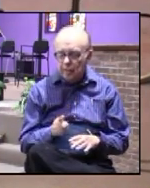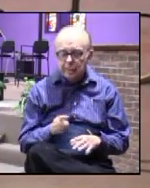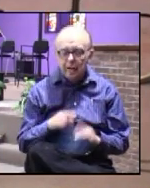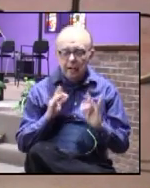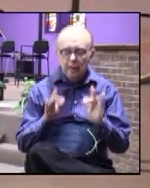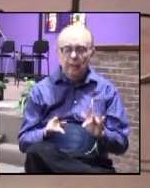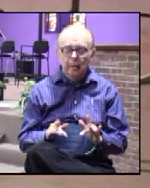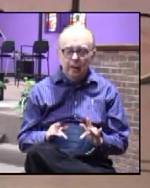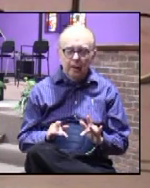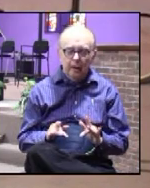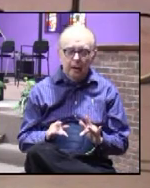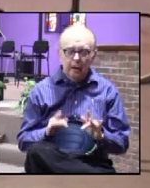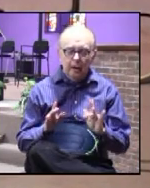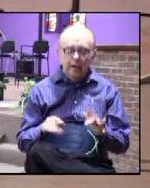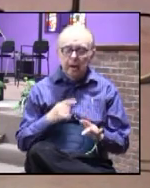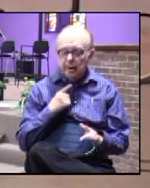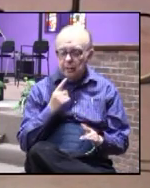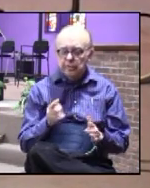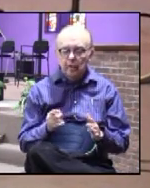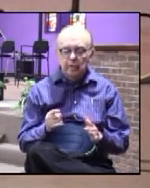compassionate. And he's going to tell Mary, get up and help.